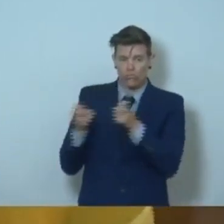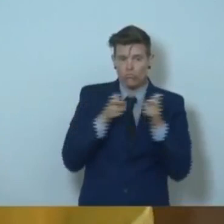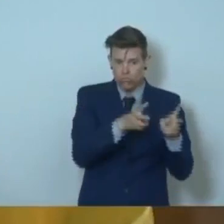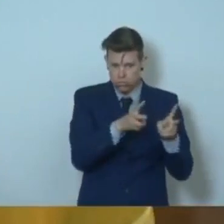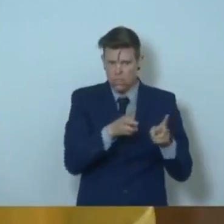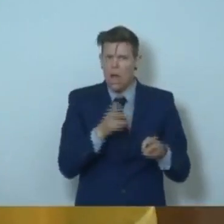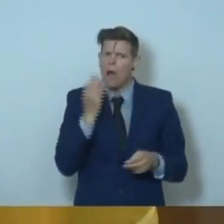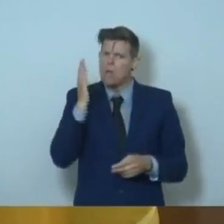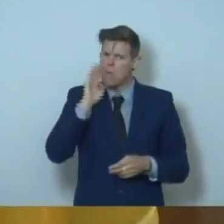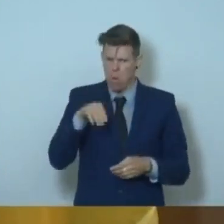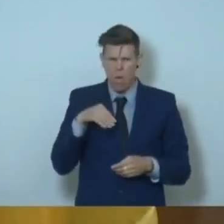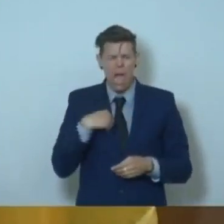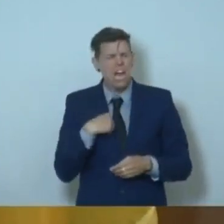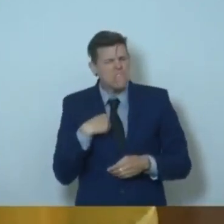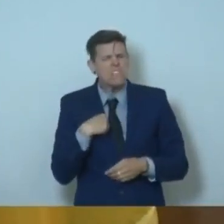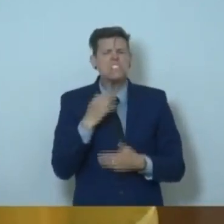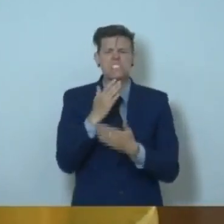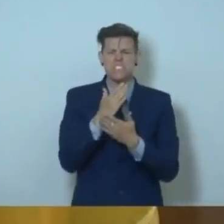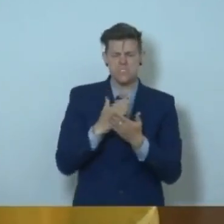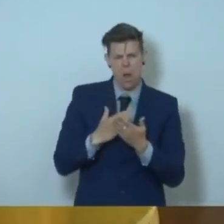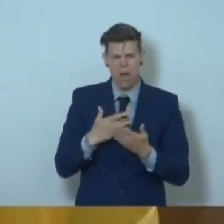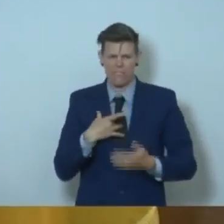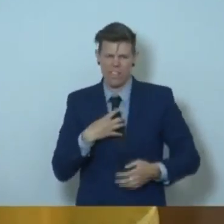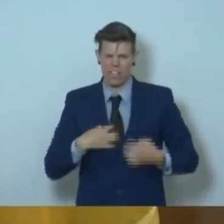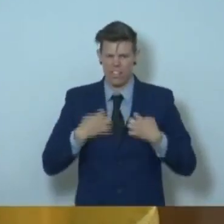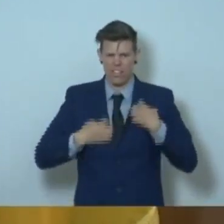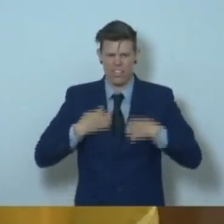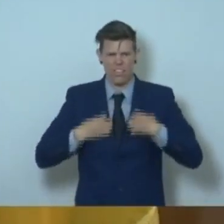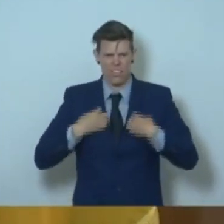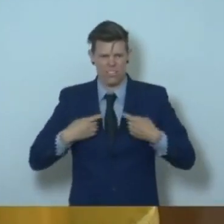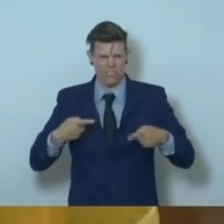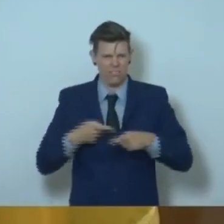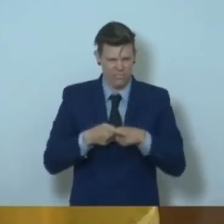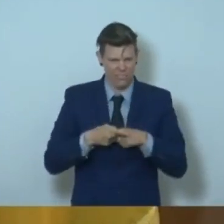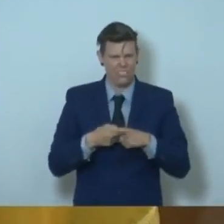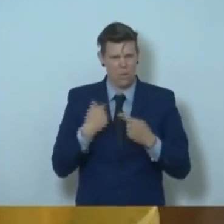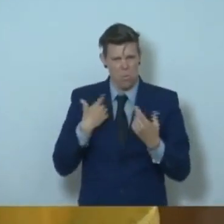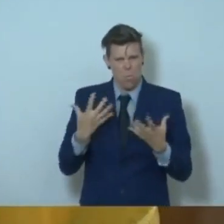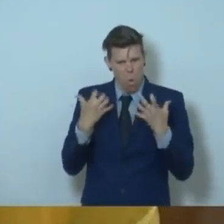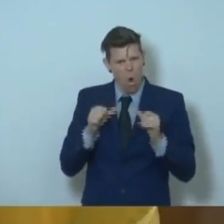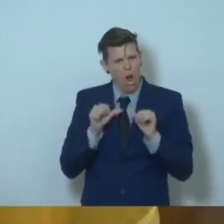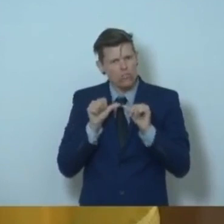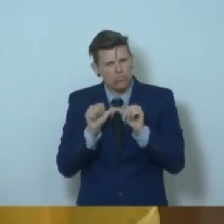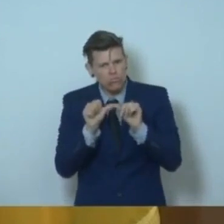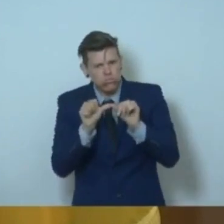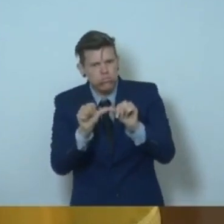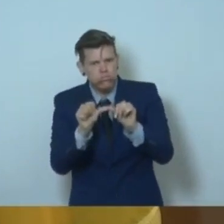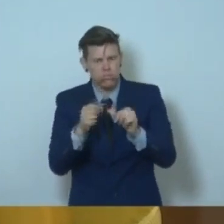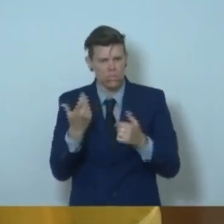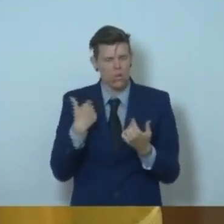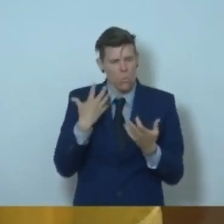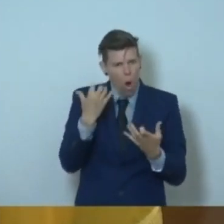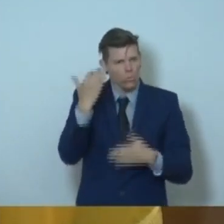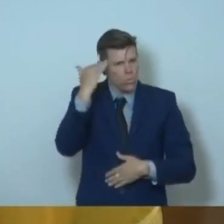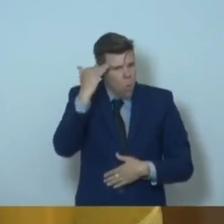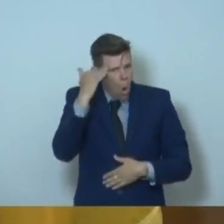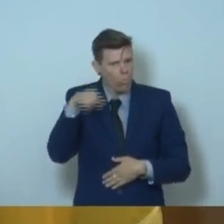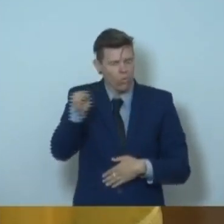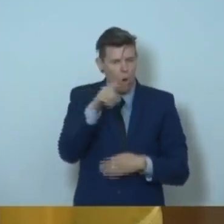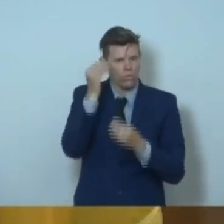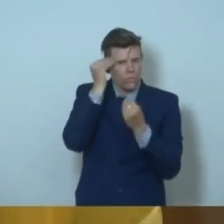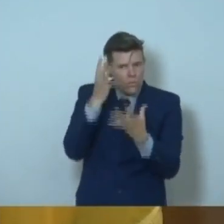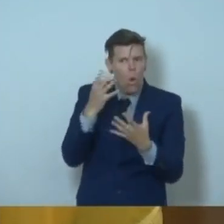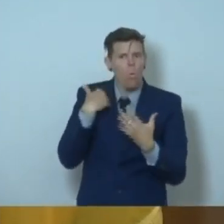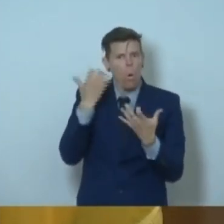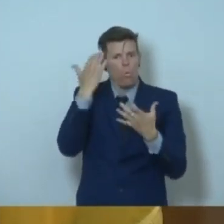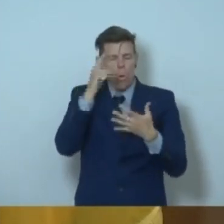conflicting reactions. We do want to know about chronic issues and chronic diseases. We know that the mortality risks and